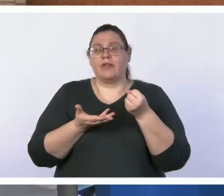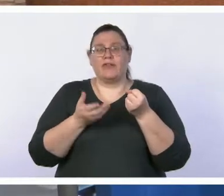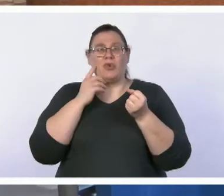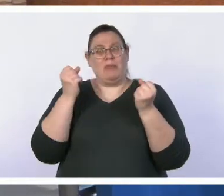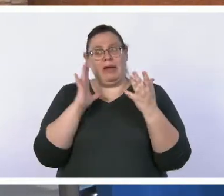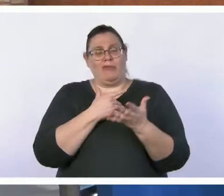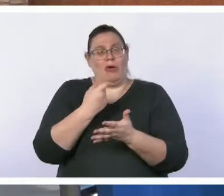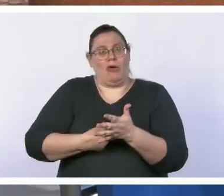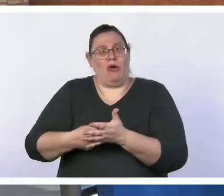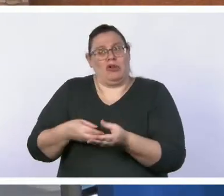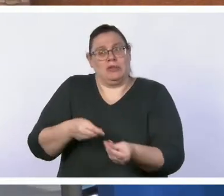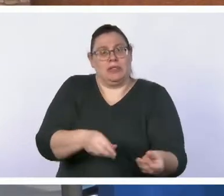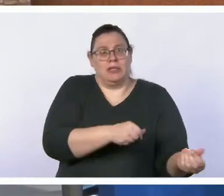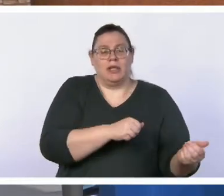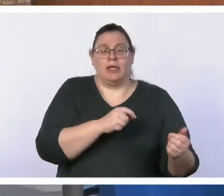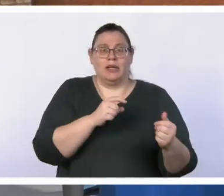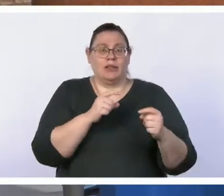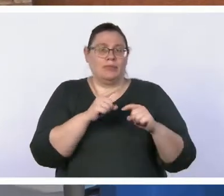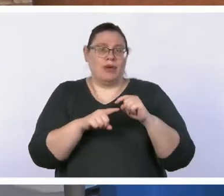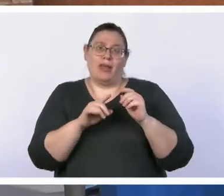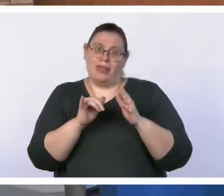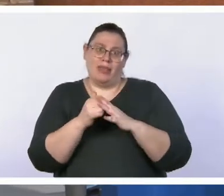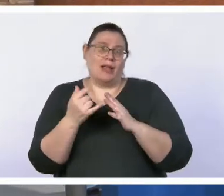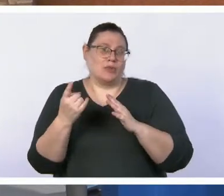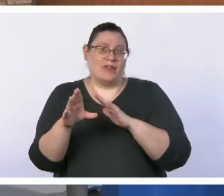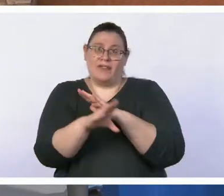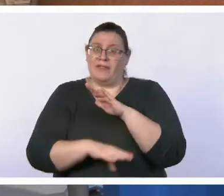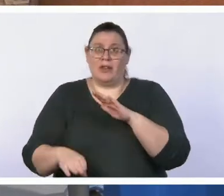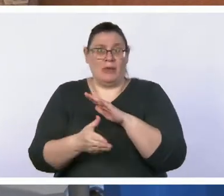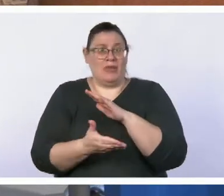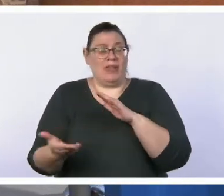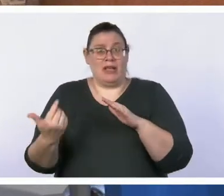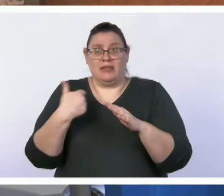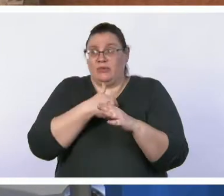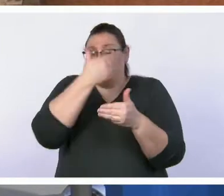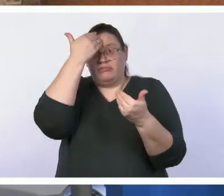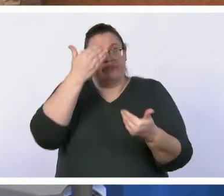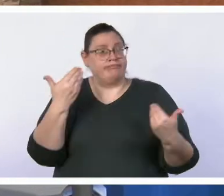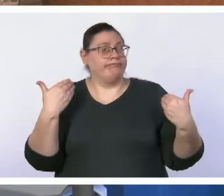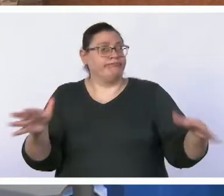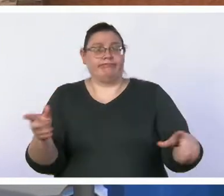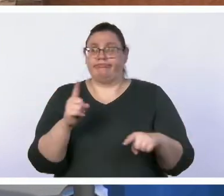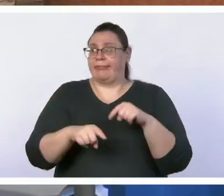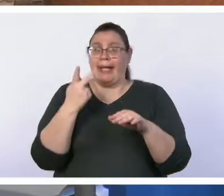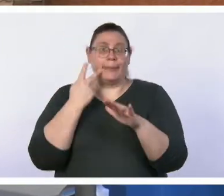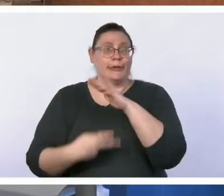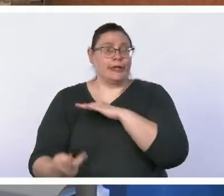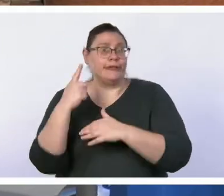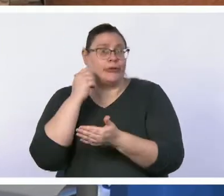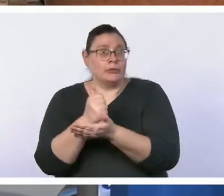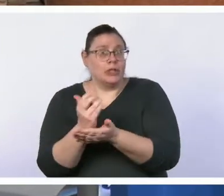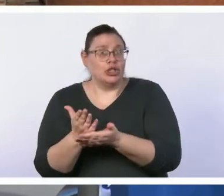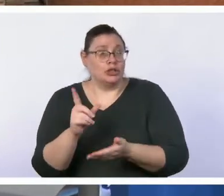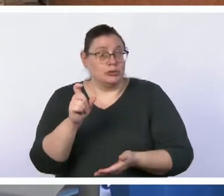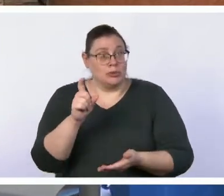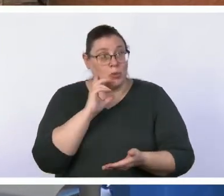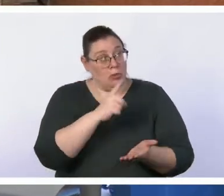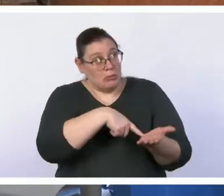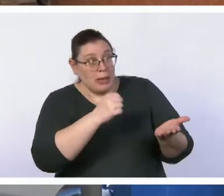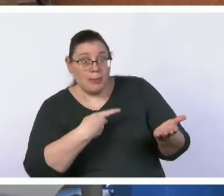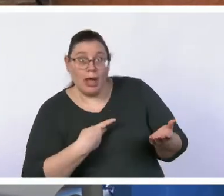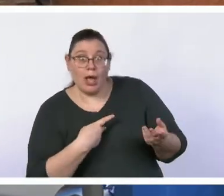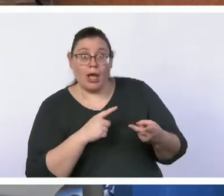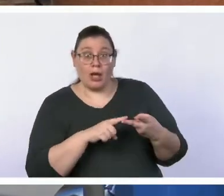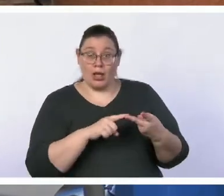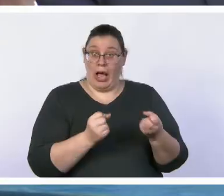expenses. But again, that's one of the fundamental unknowables as we go into the budget. How much will be reimbursed? When